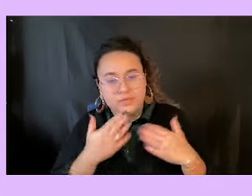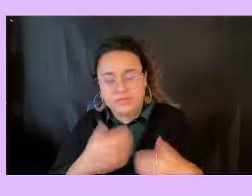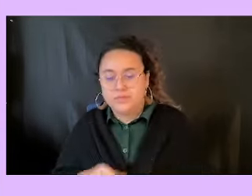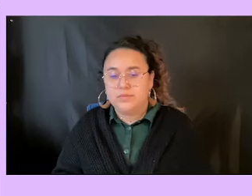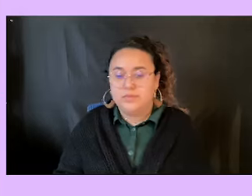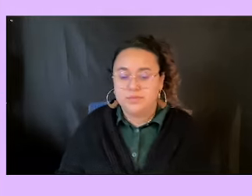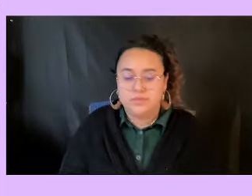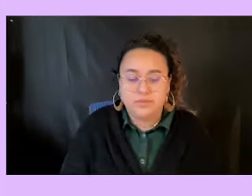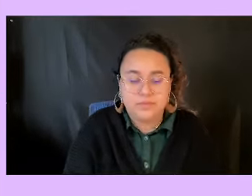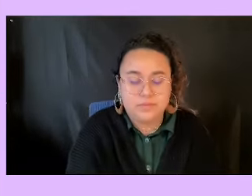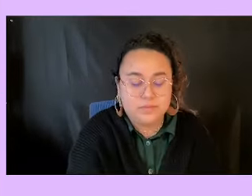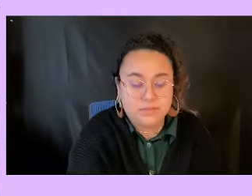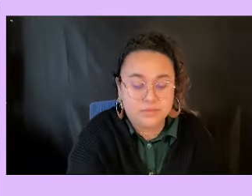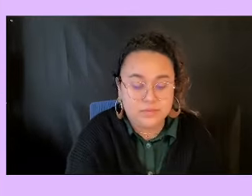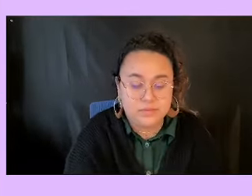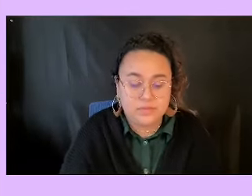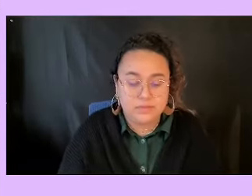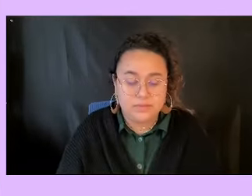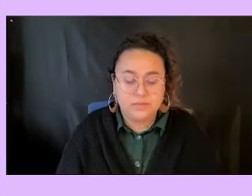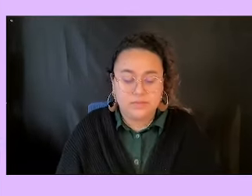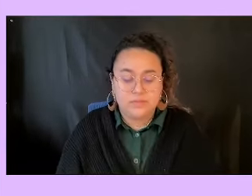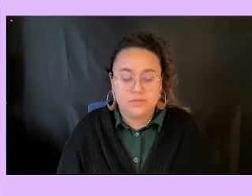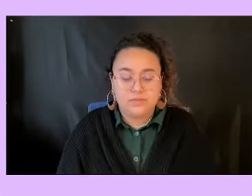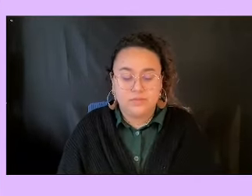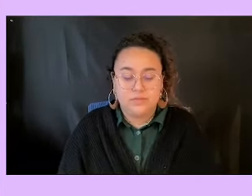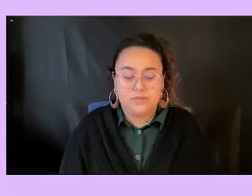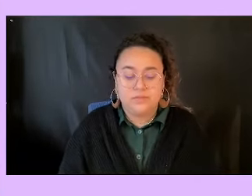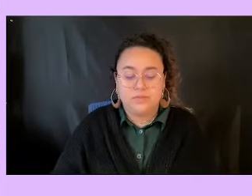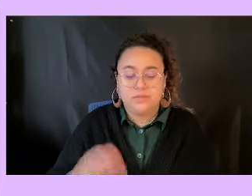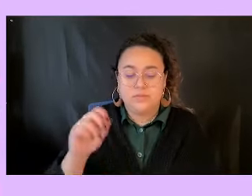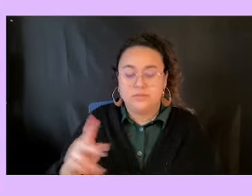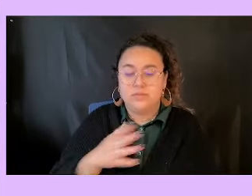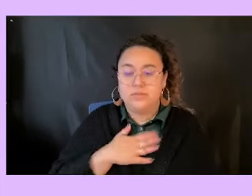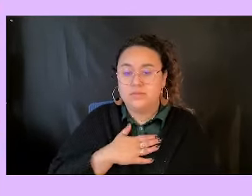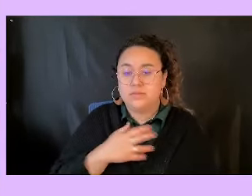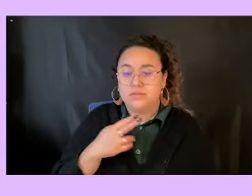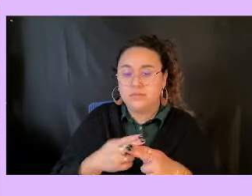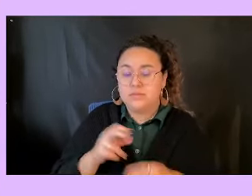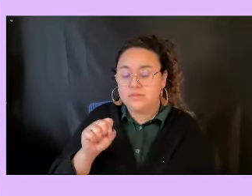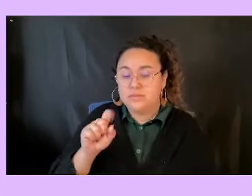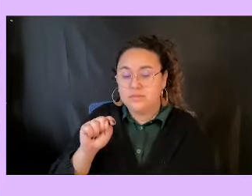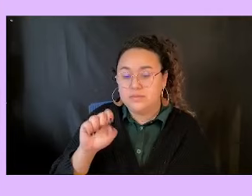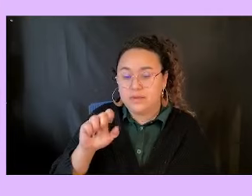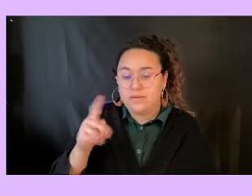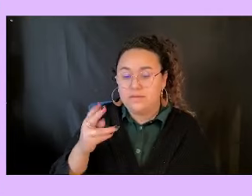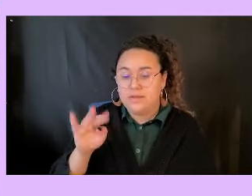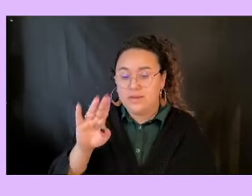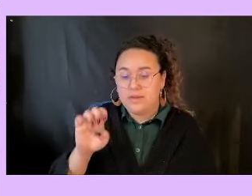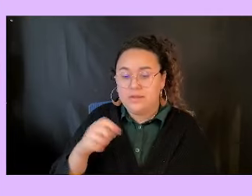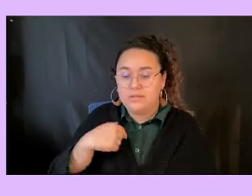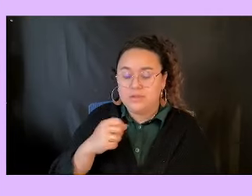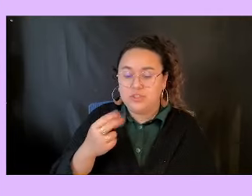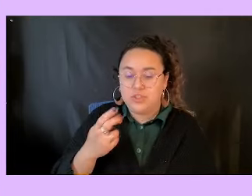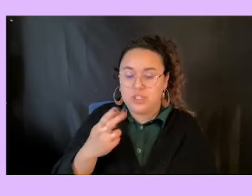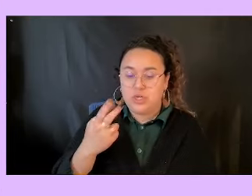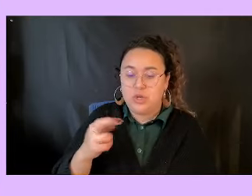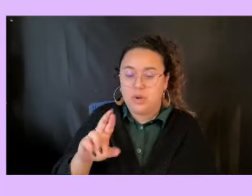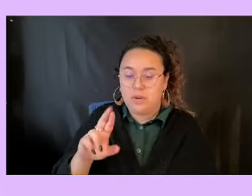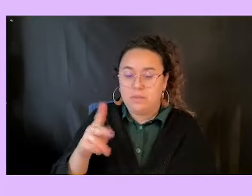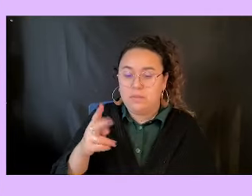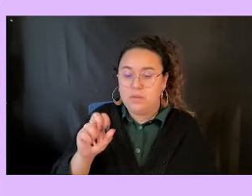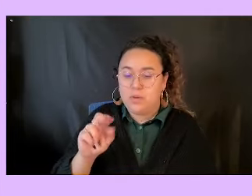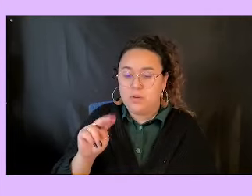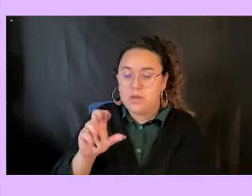Yeah, please. So my name is Stephanie, and I use she, her pronouns, and I am a light-skinned